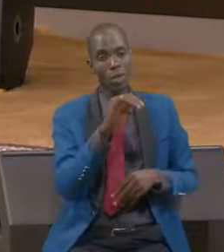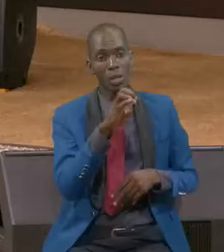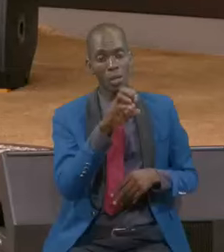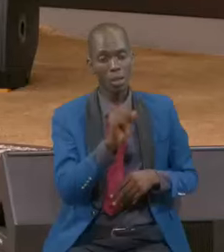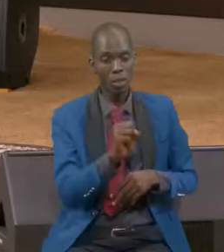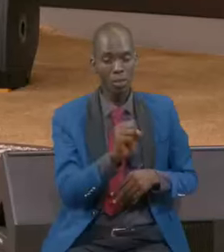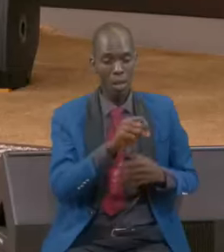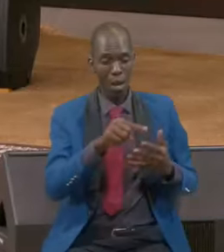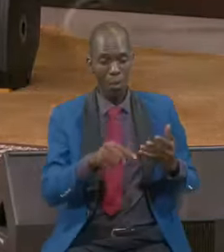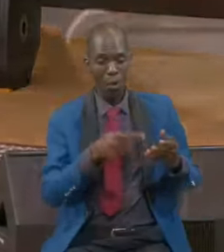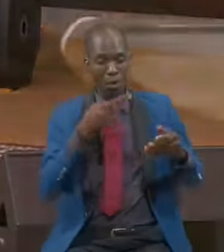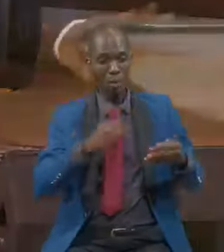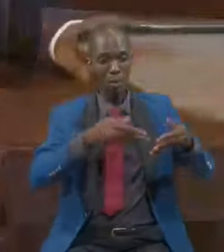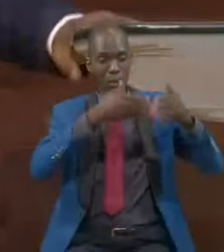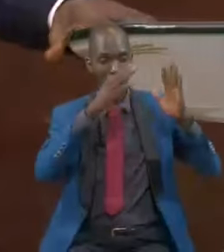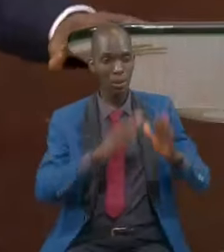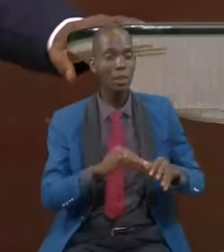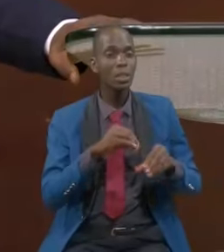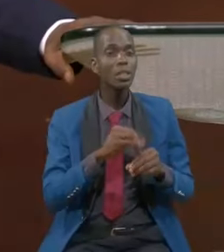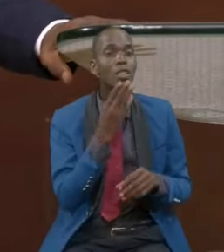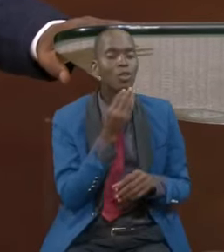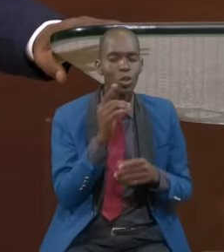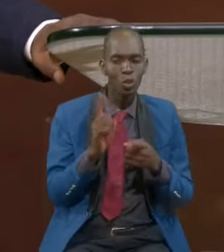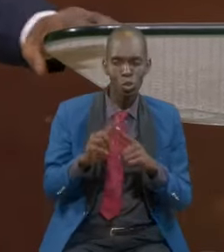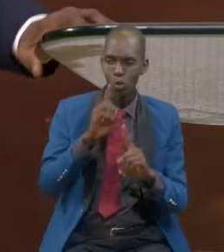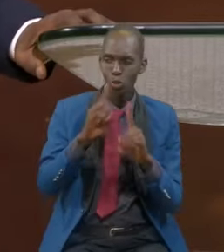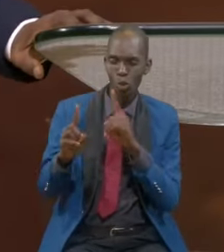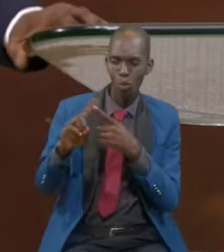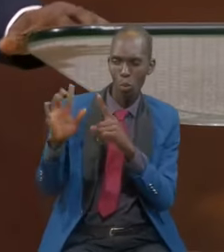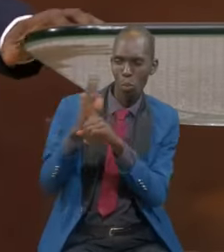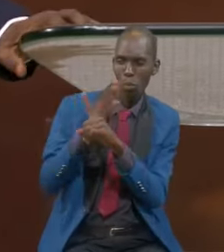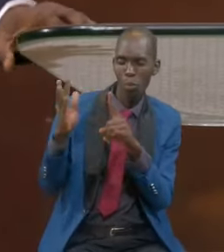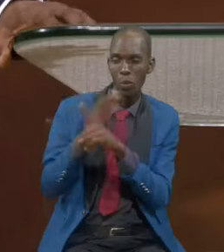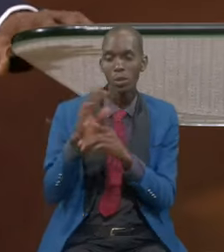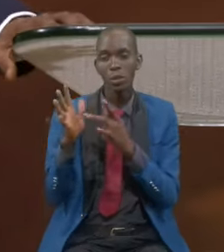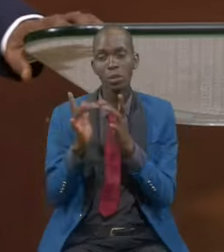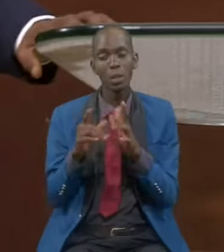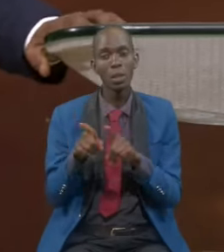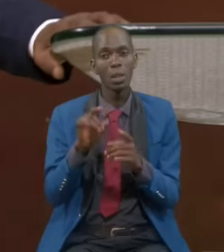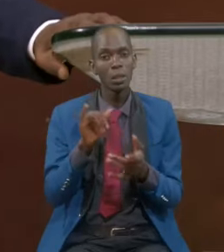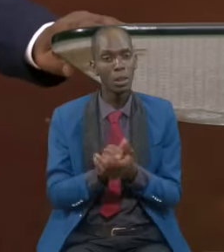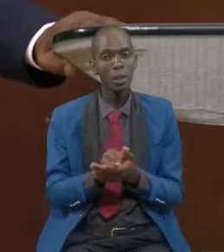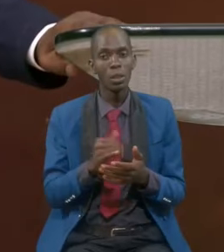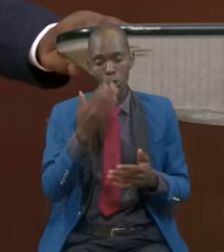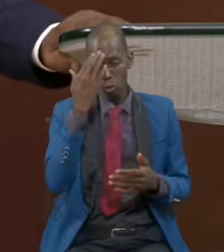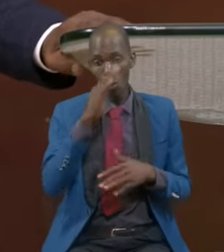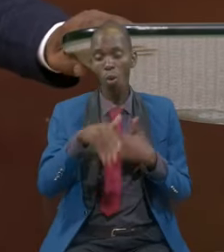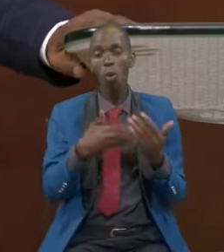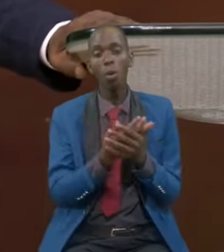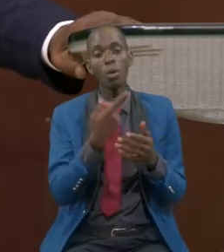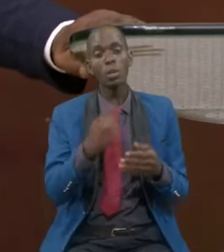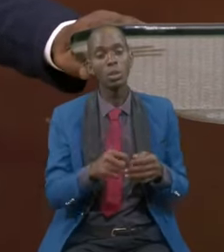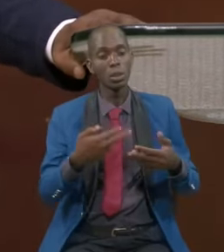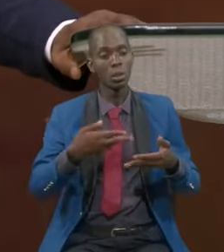the Pharisees to say that, that was something. That all the Pharisees were against Christ,